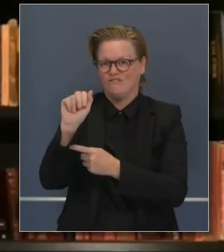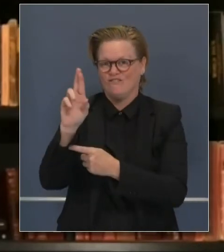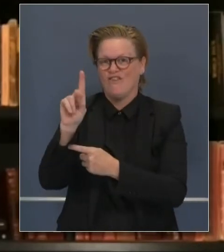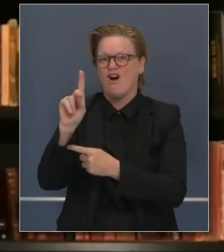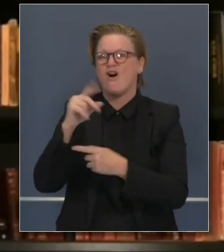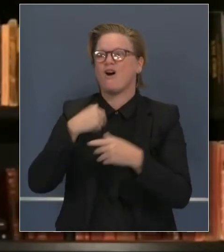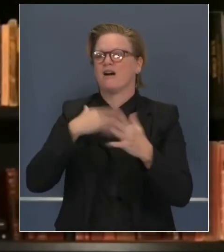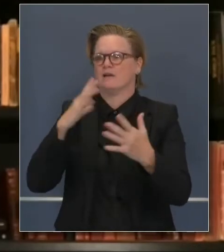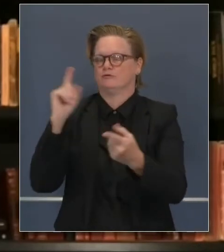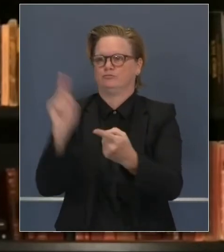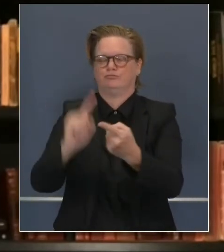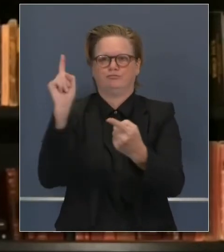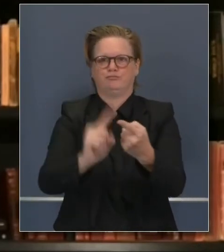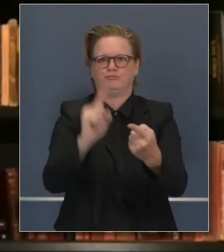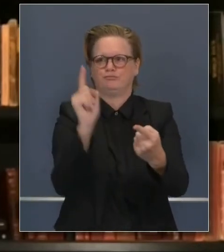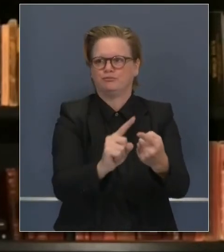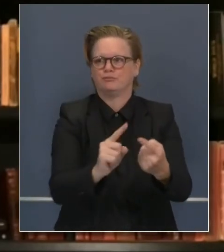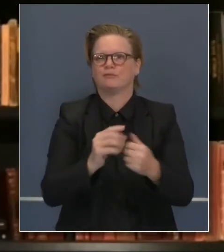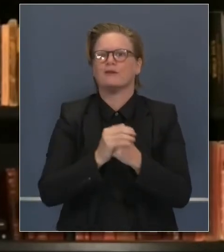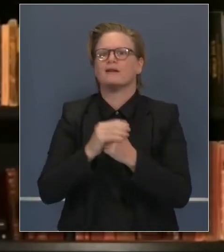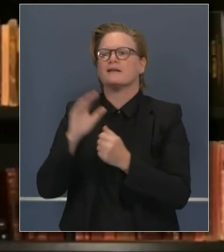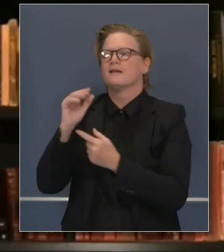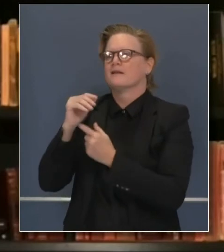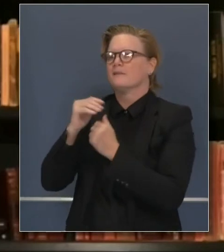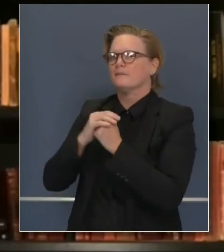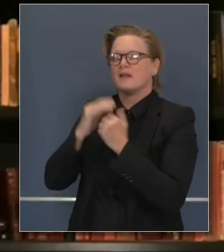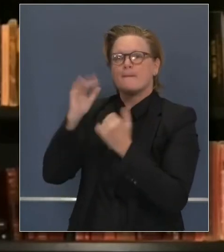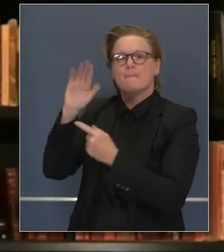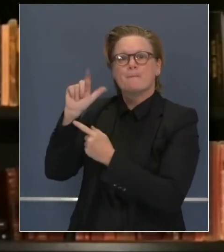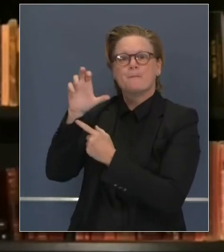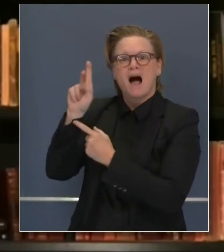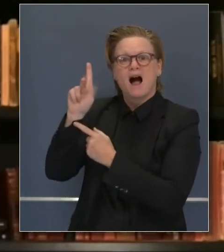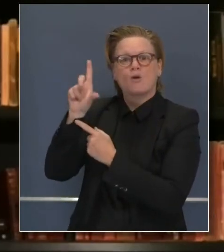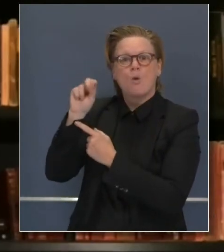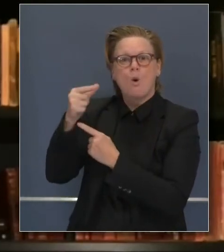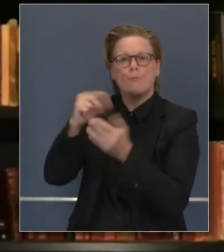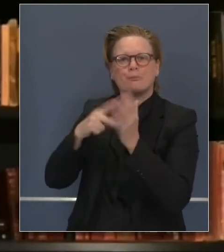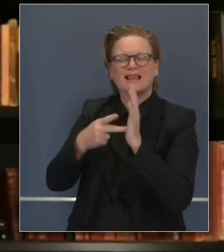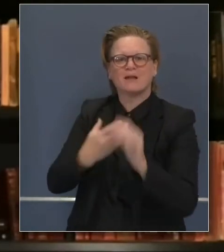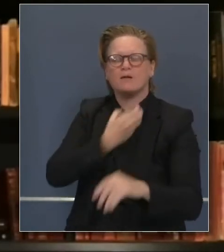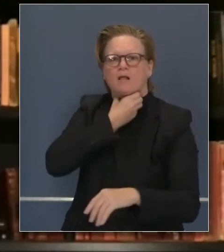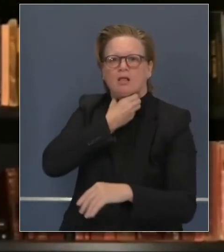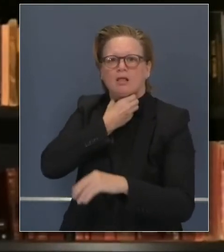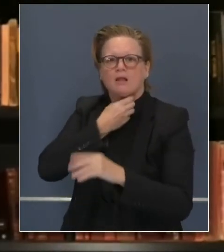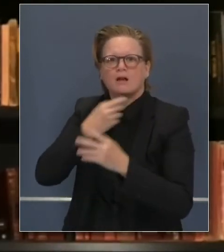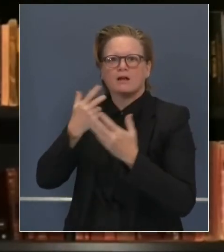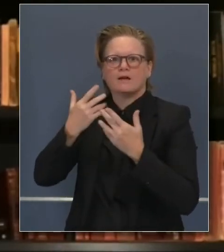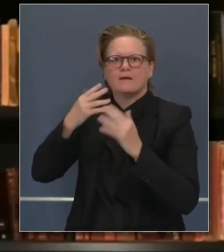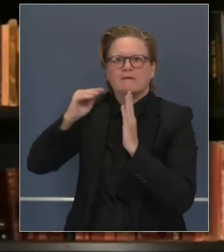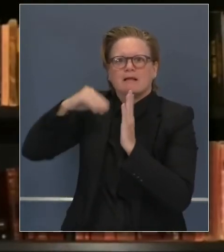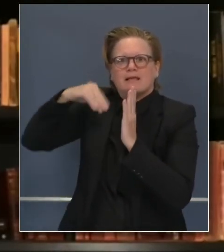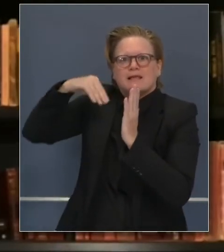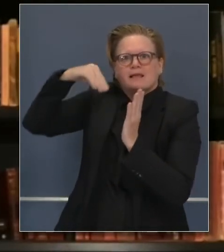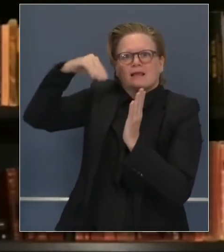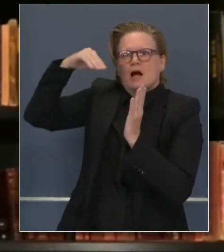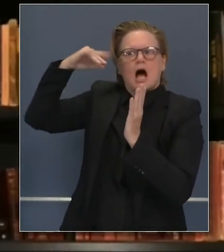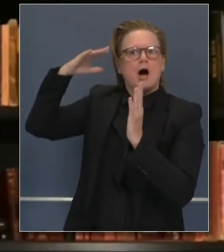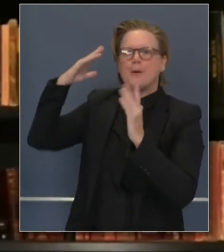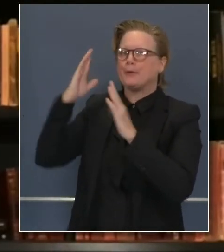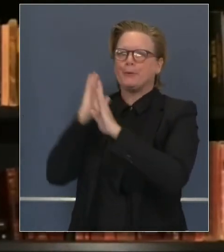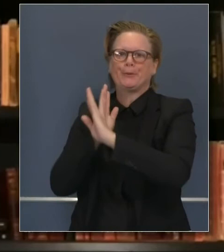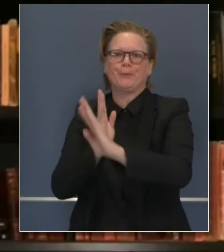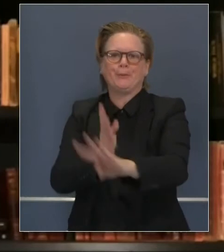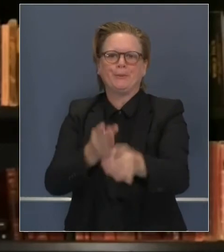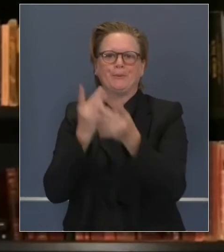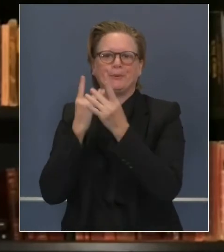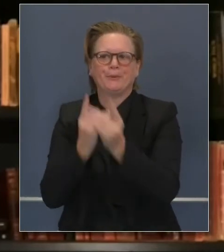and we've made tremendous progress on the backlog. You may recall, and I encourage you to reflect back on multiple presentations where we